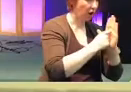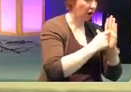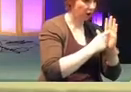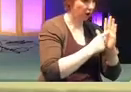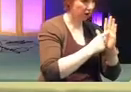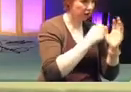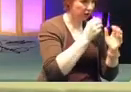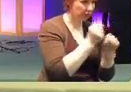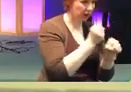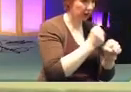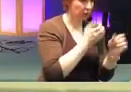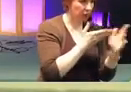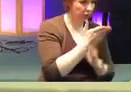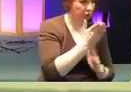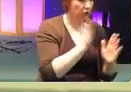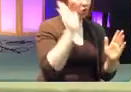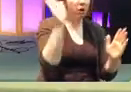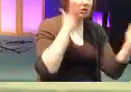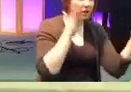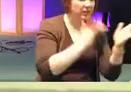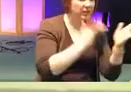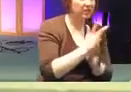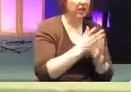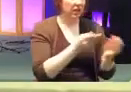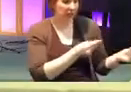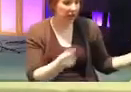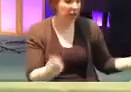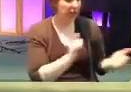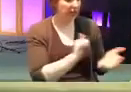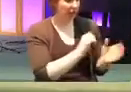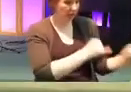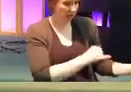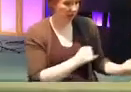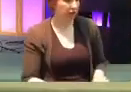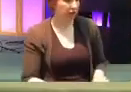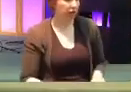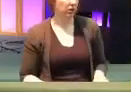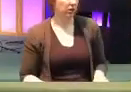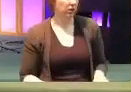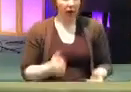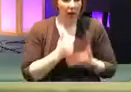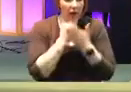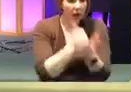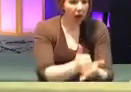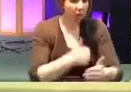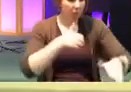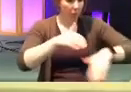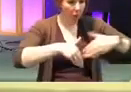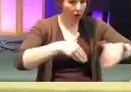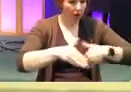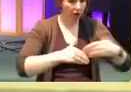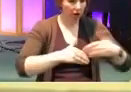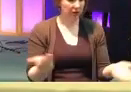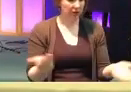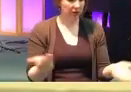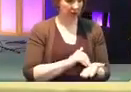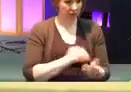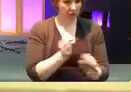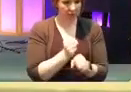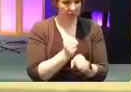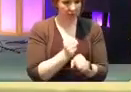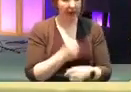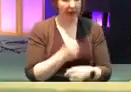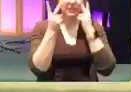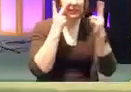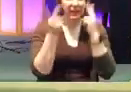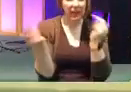of your holy servant, Jesus. God, heal that individual. Help him walk again. Make him see